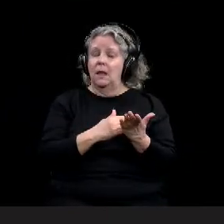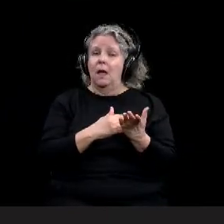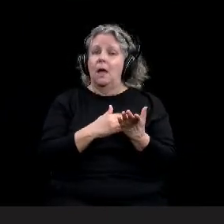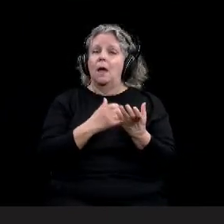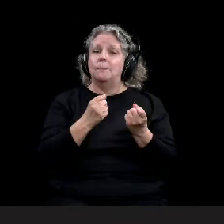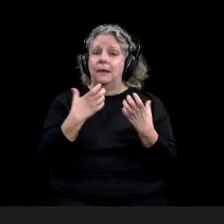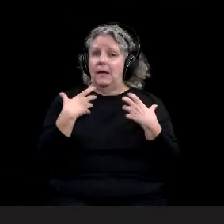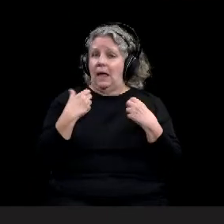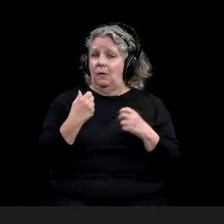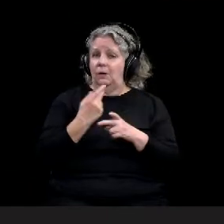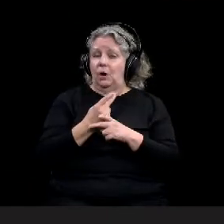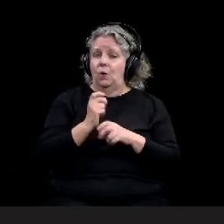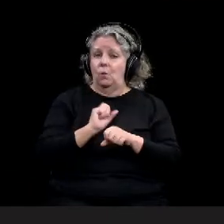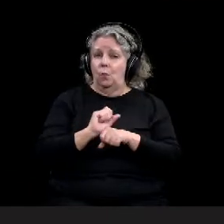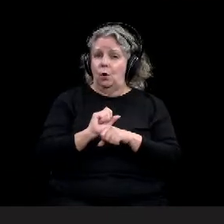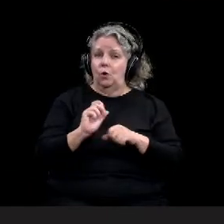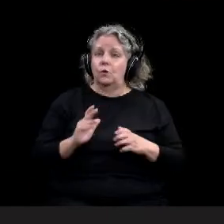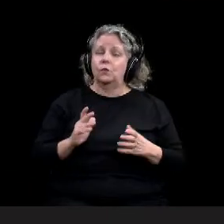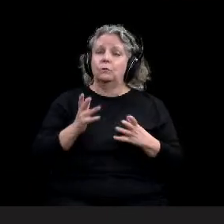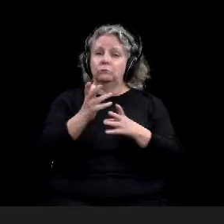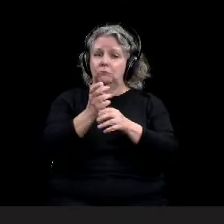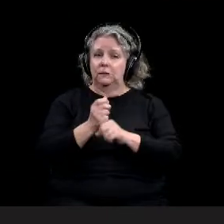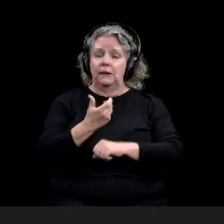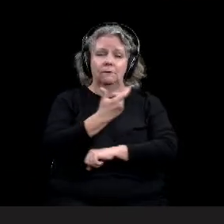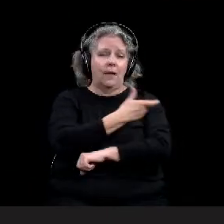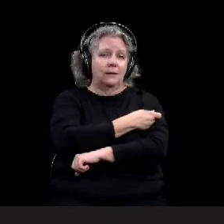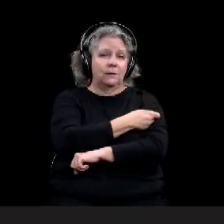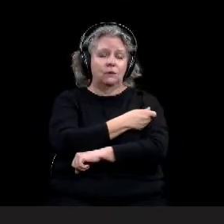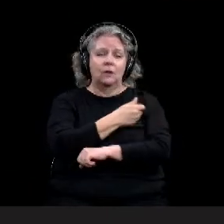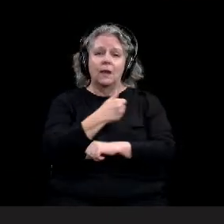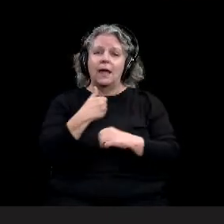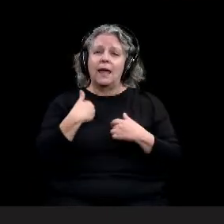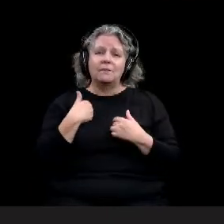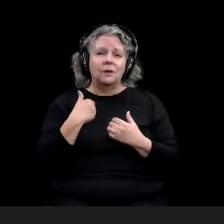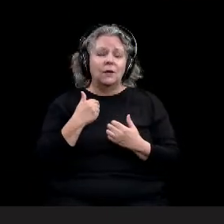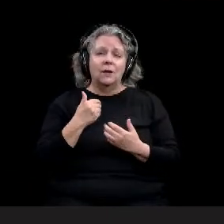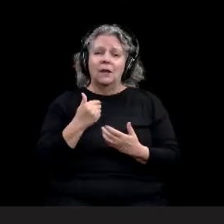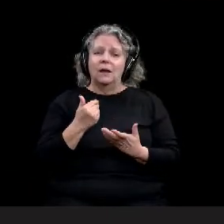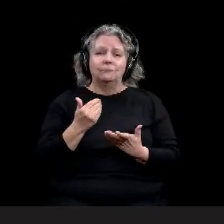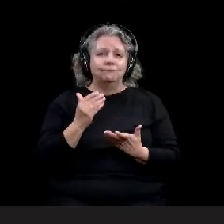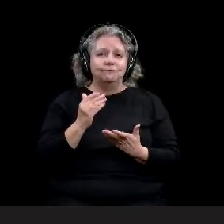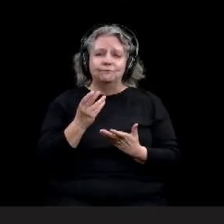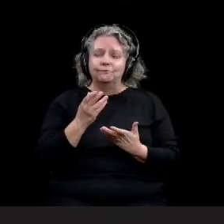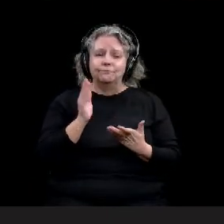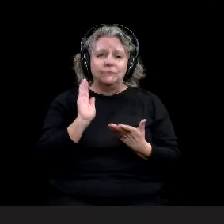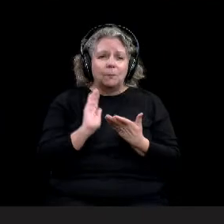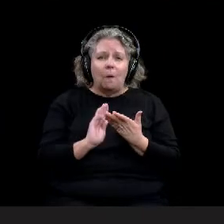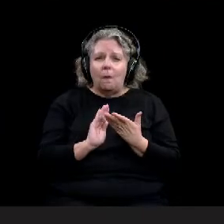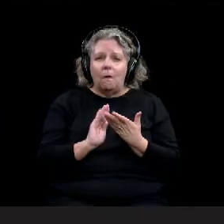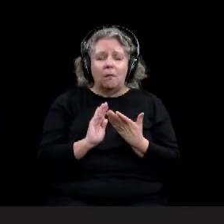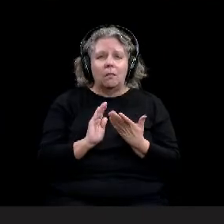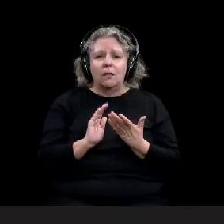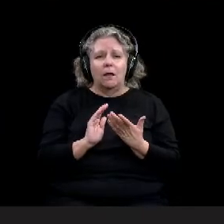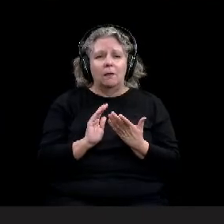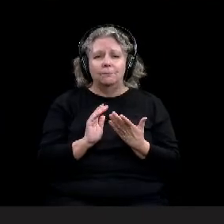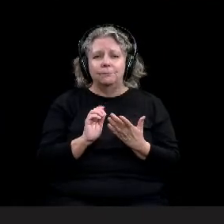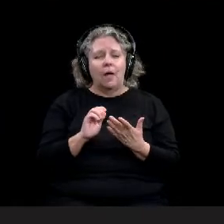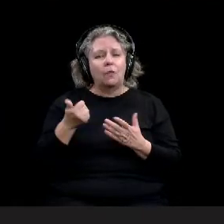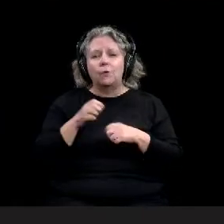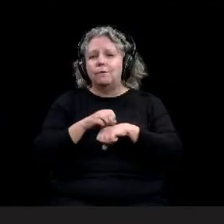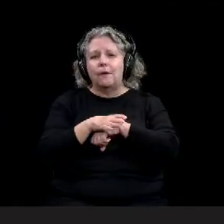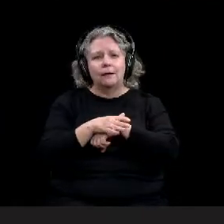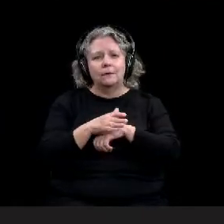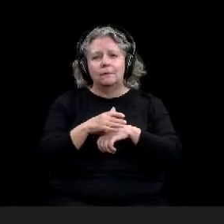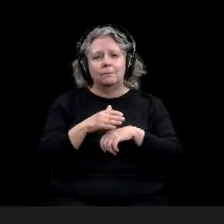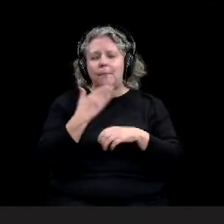at all, if any. So I think it's a safe vaccine and really do urge our community to go forward and receive that vaccination.